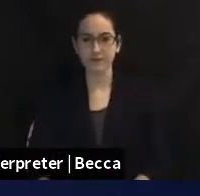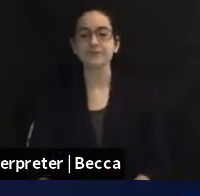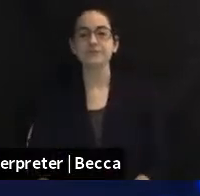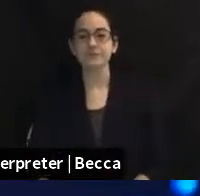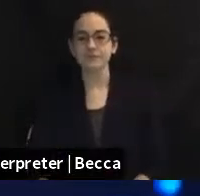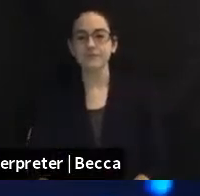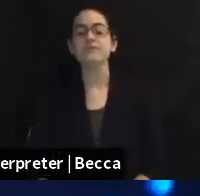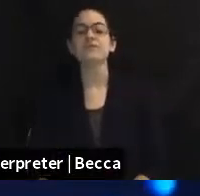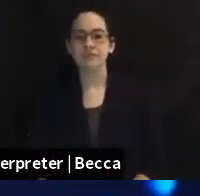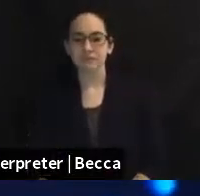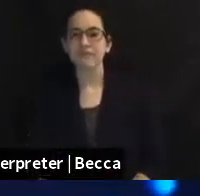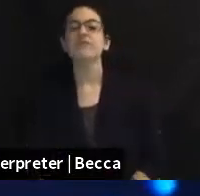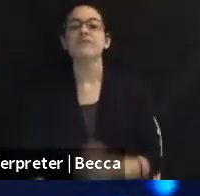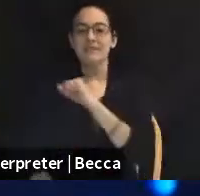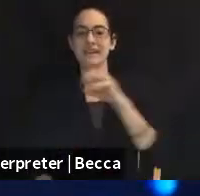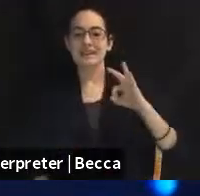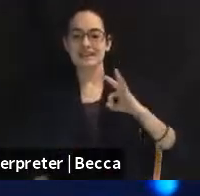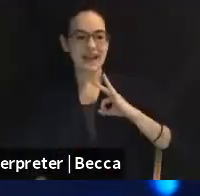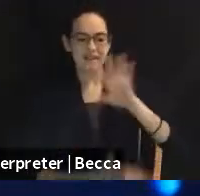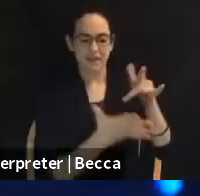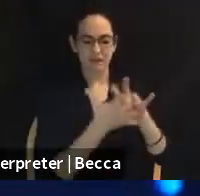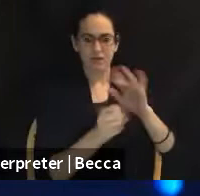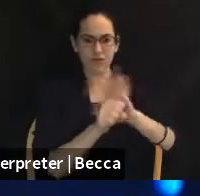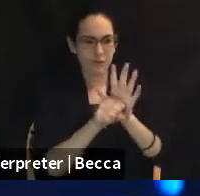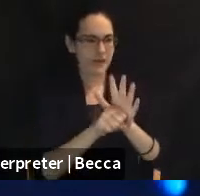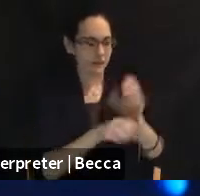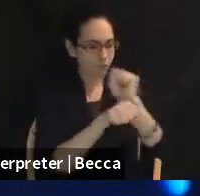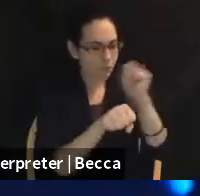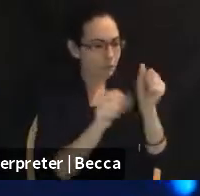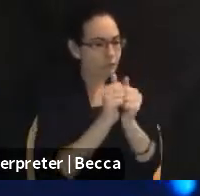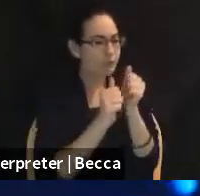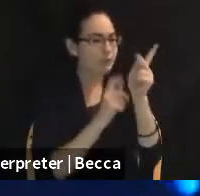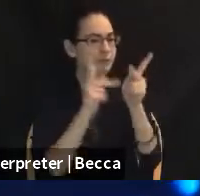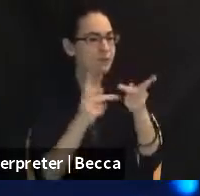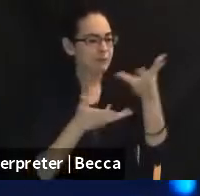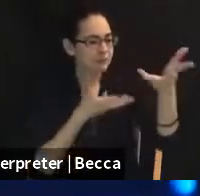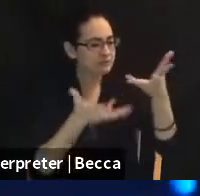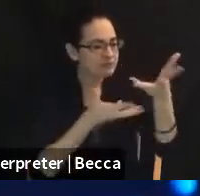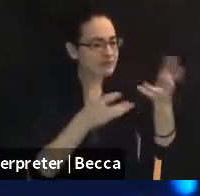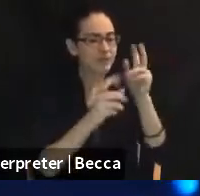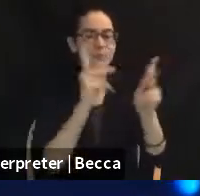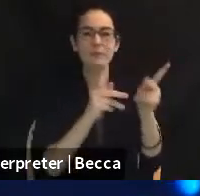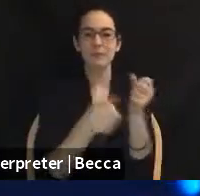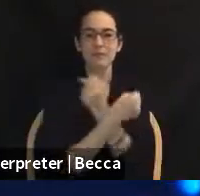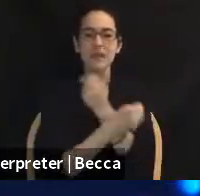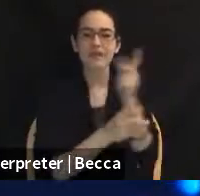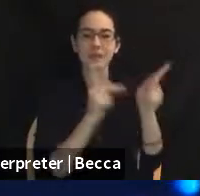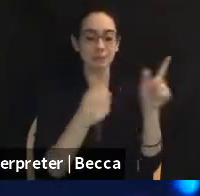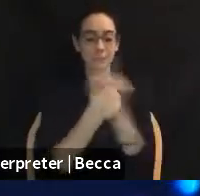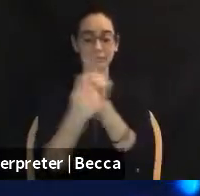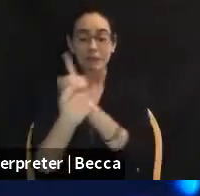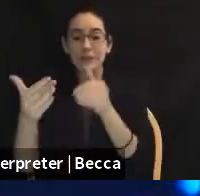middle of the pandemic over the last 15 months, working with people, loving people, caring for people, meeting new people, is